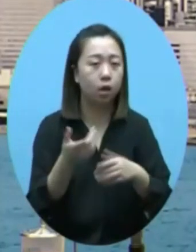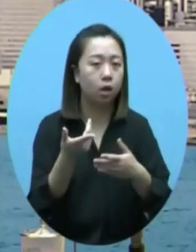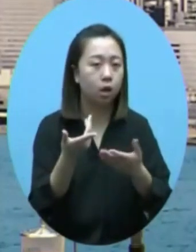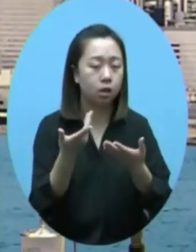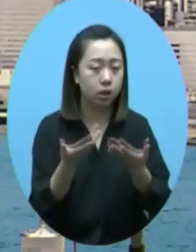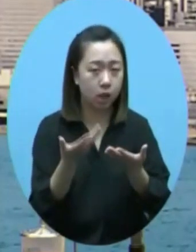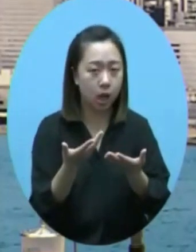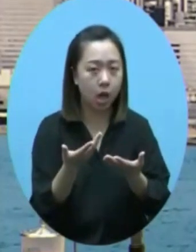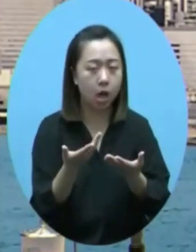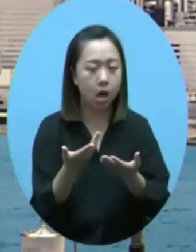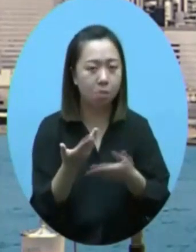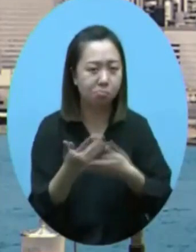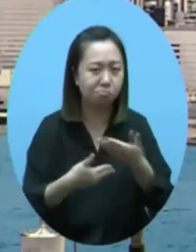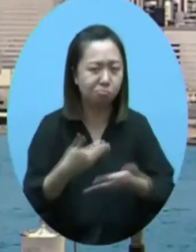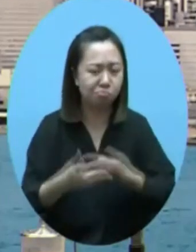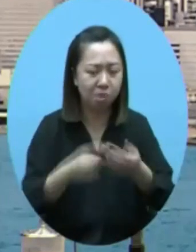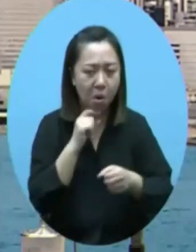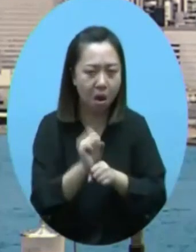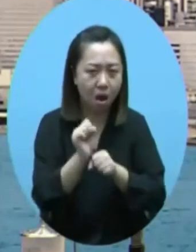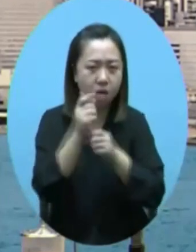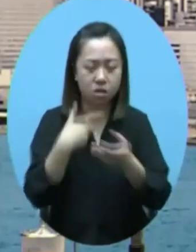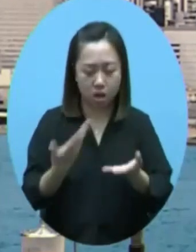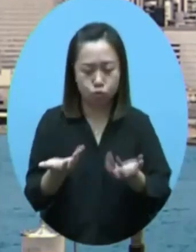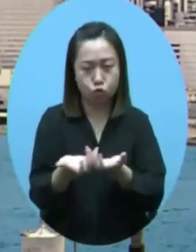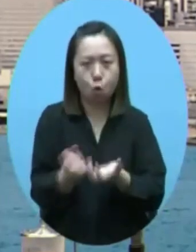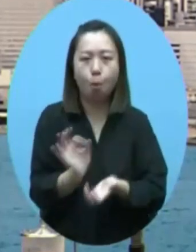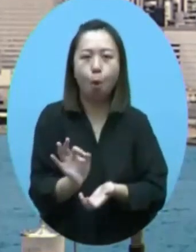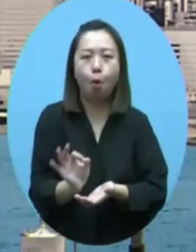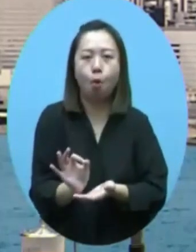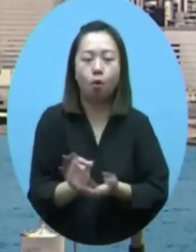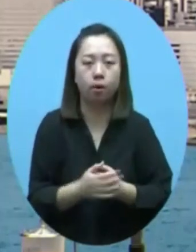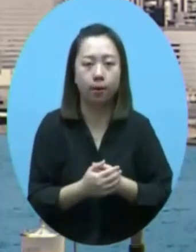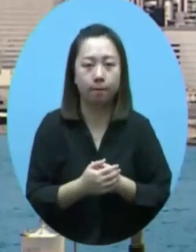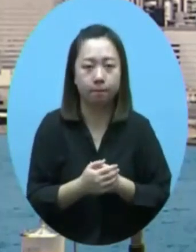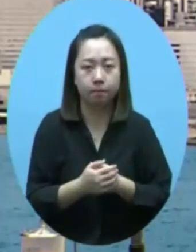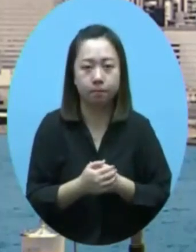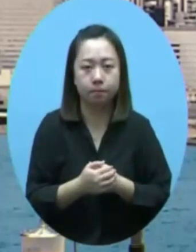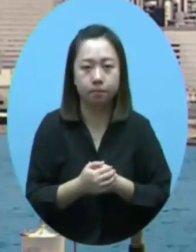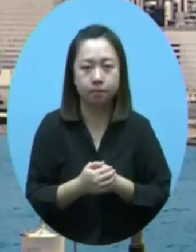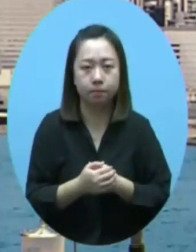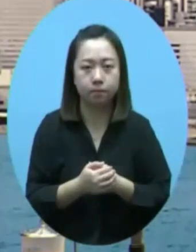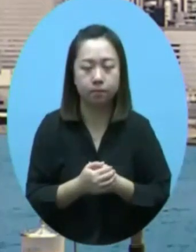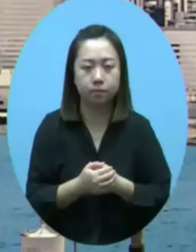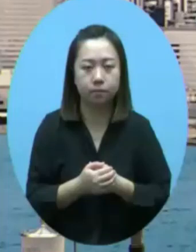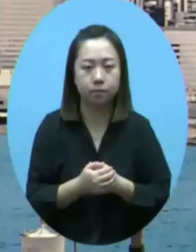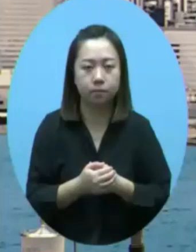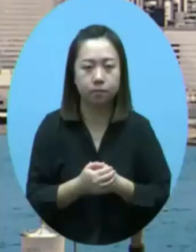And for preliminary confirmed cases, I know that they are keep coming. I don't have the latest figure